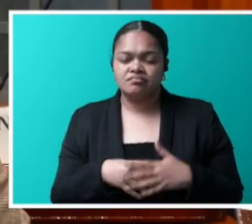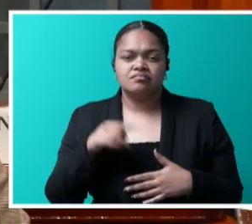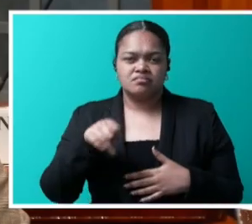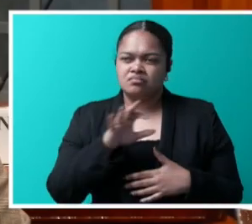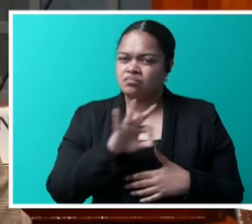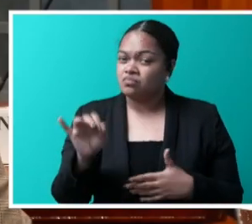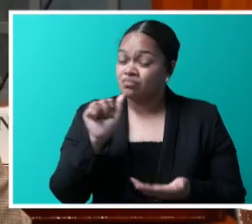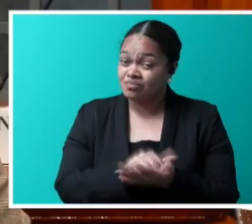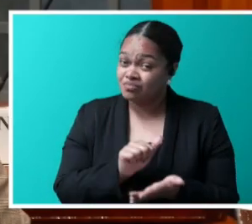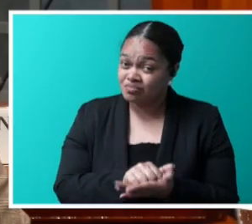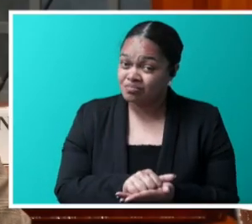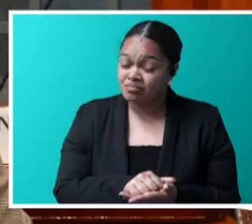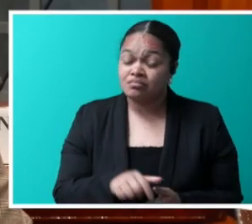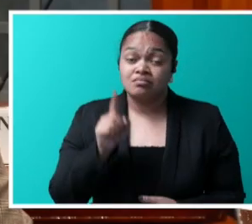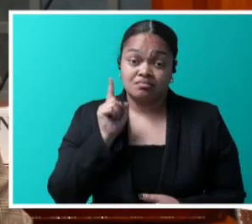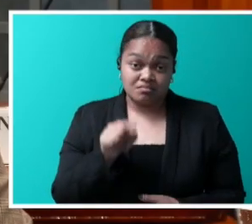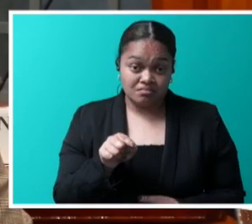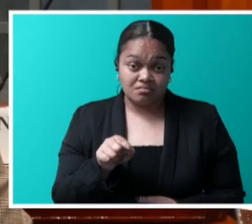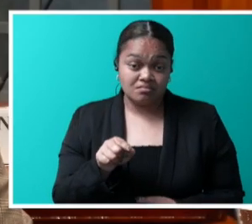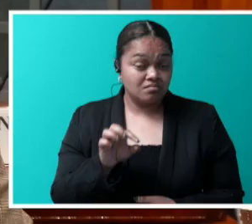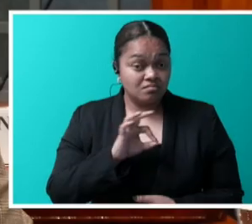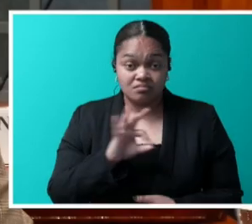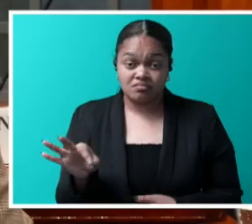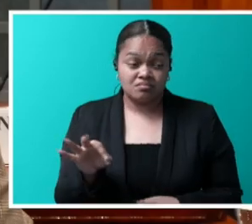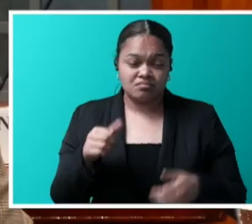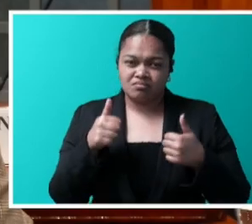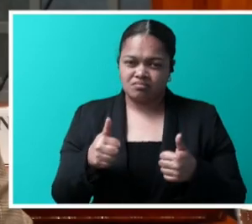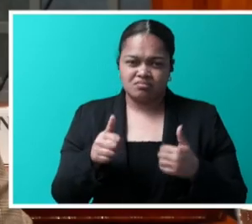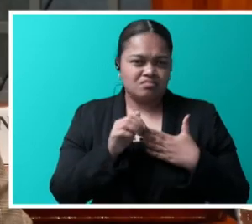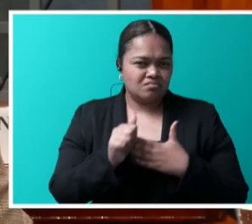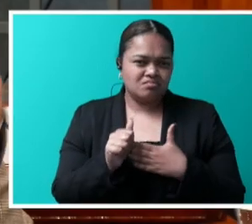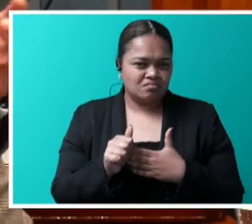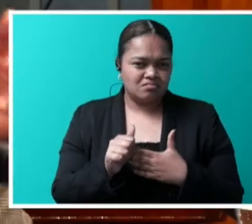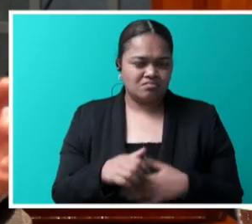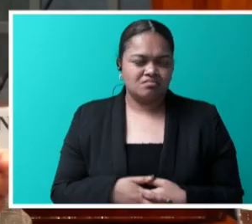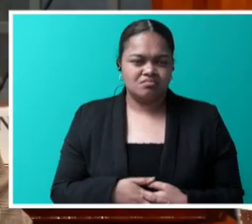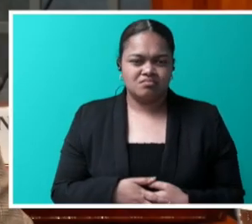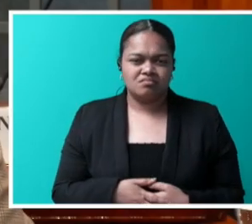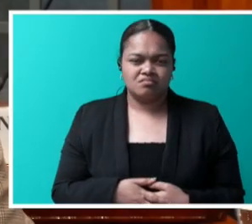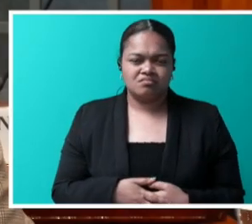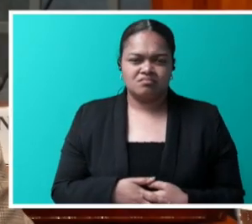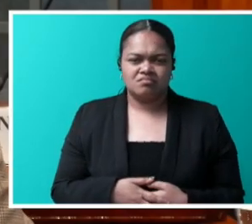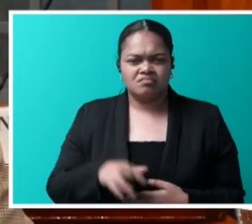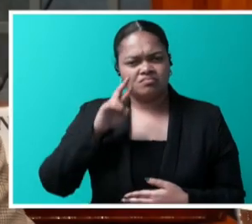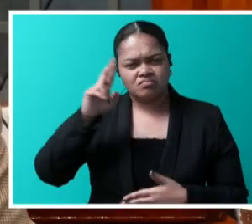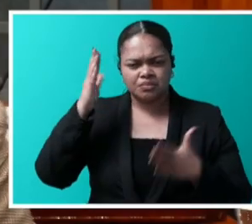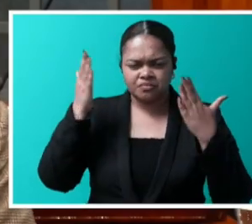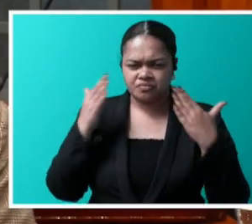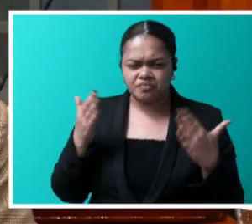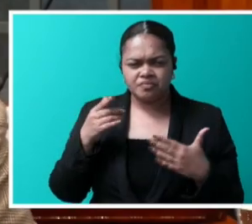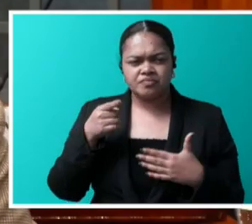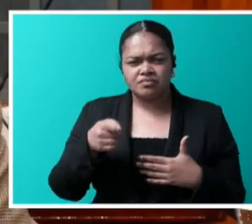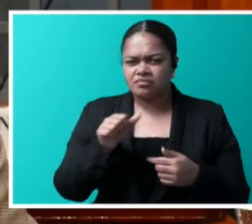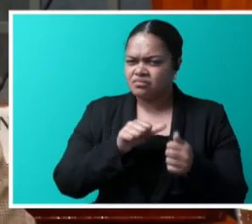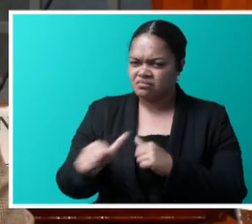efficient, that is not good stewardship. No hydrologist, Mr. Speaker, not even the best